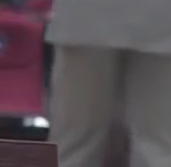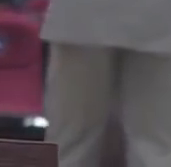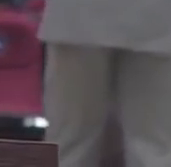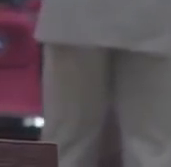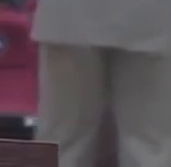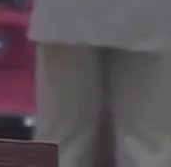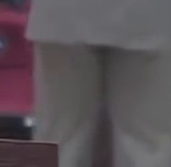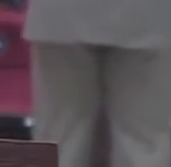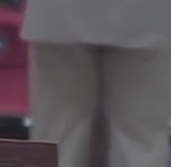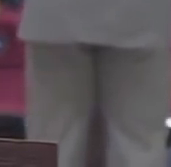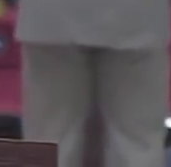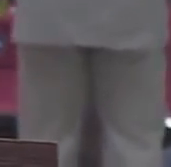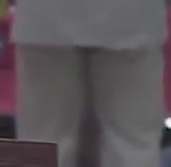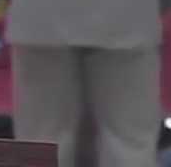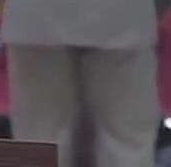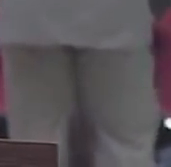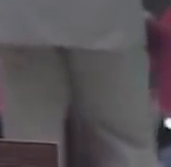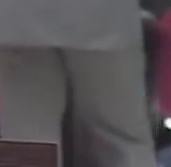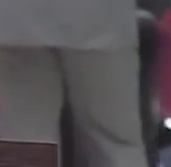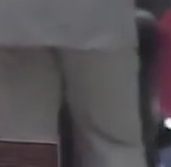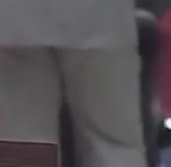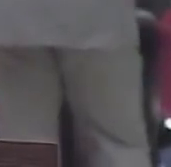will blow on all of you.